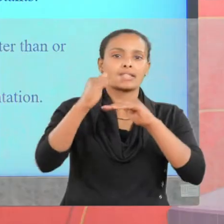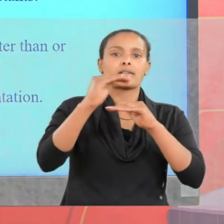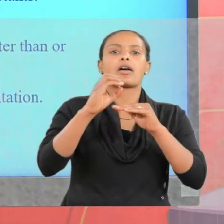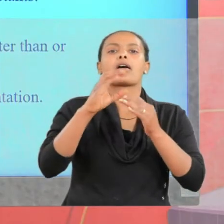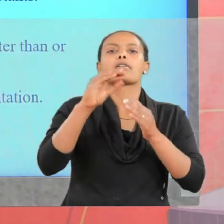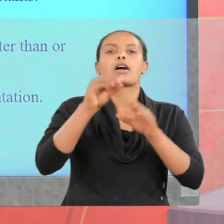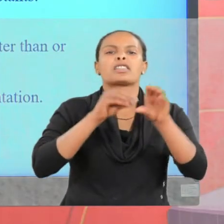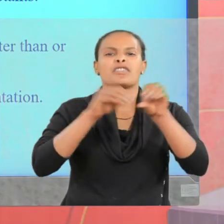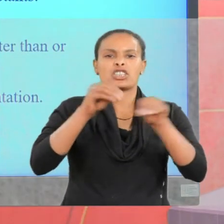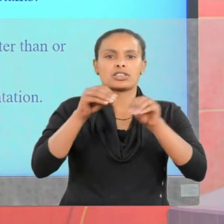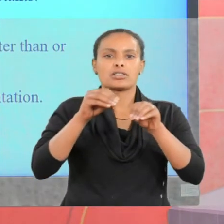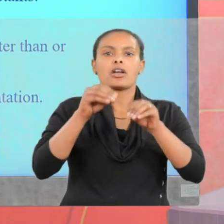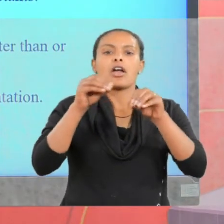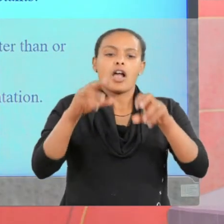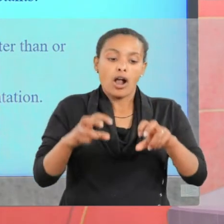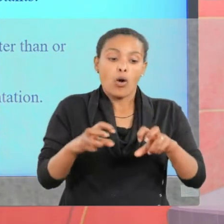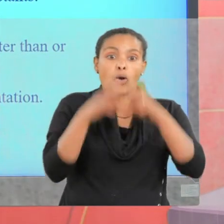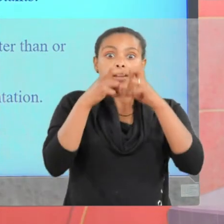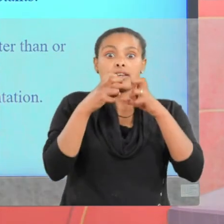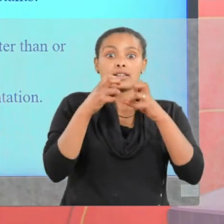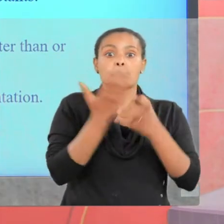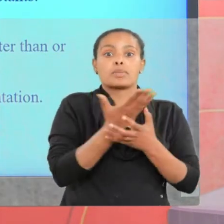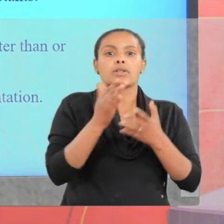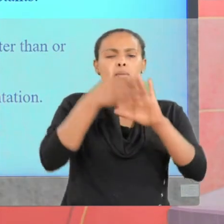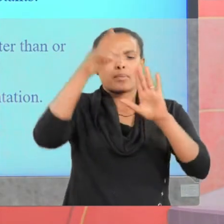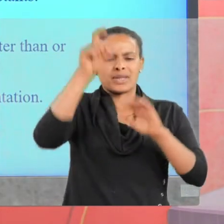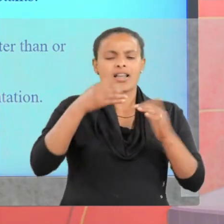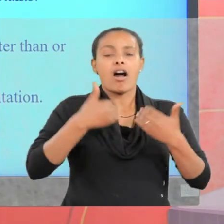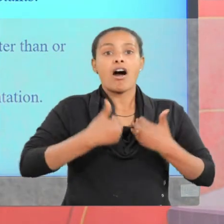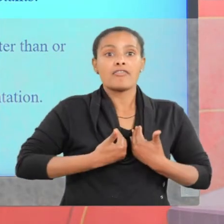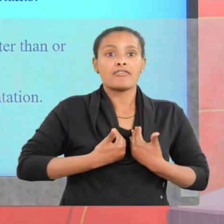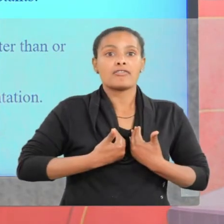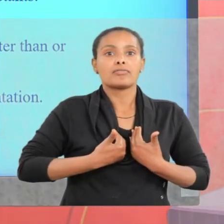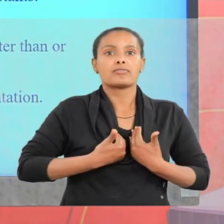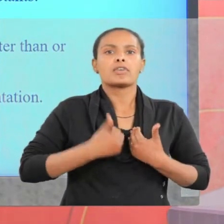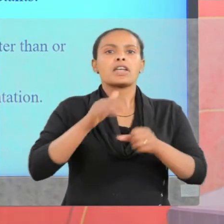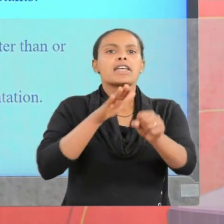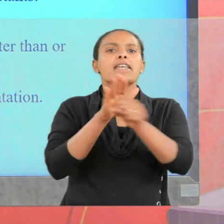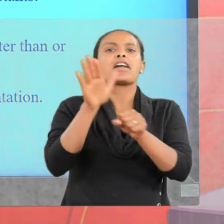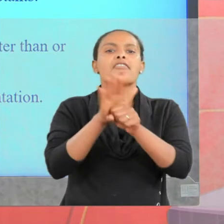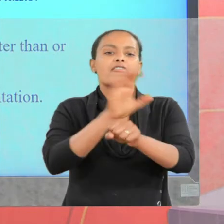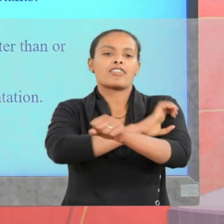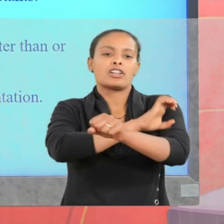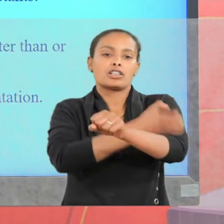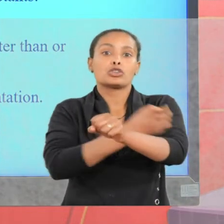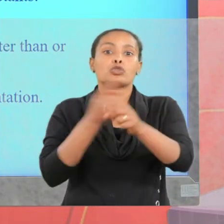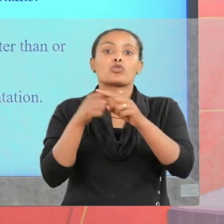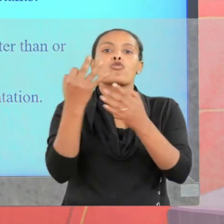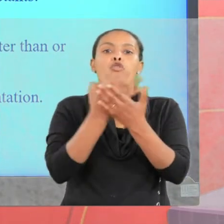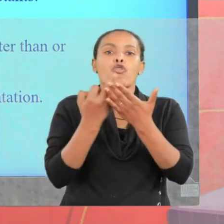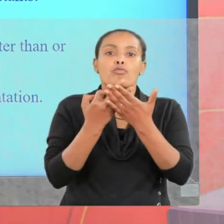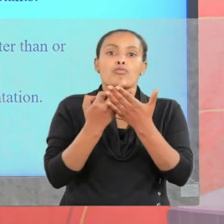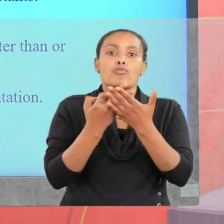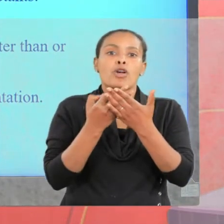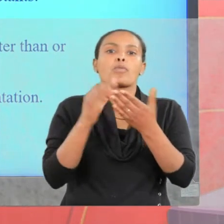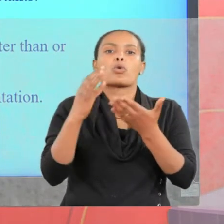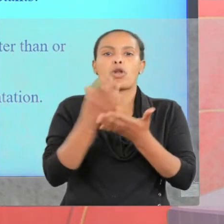activation. Colliding species must have enough energy to form a